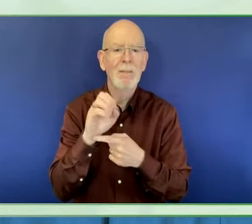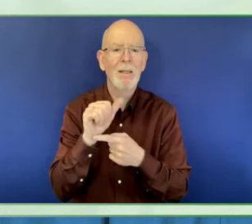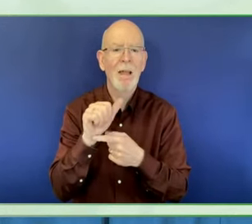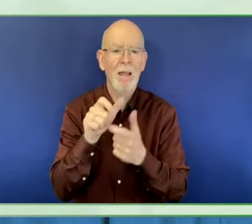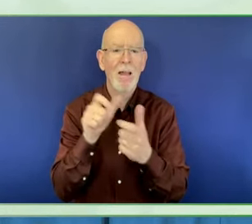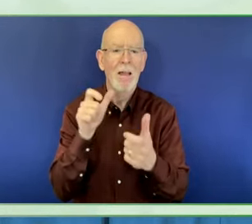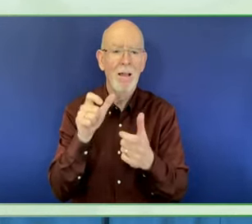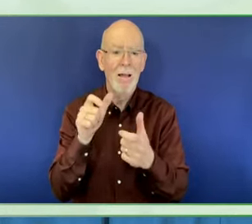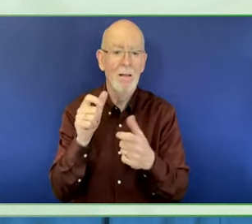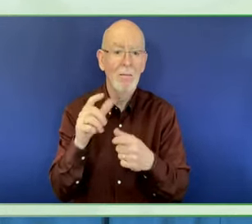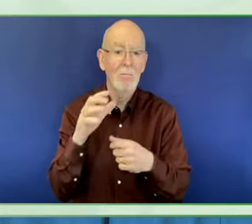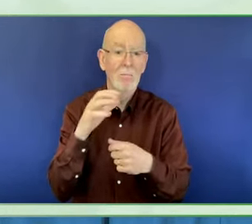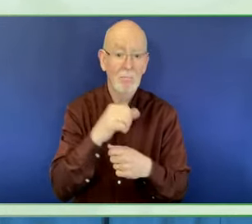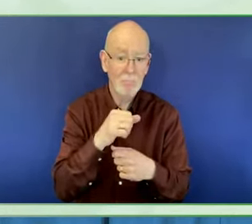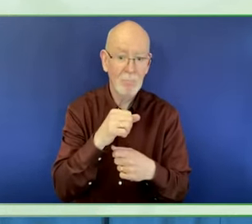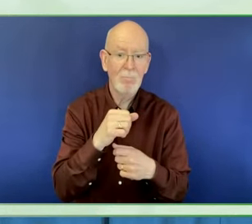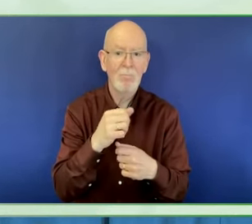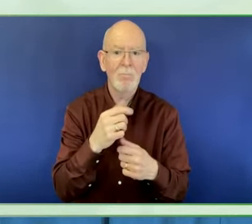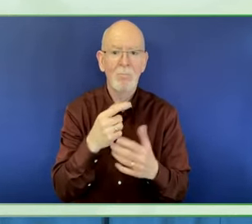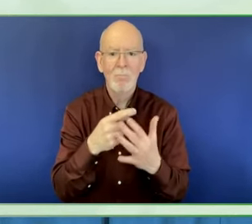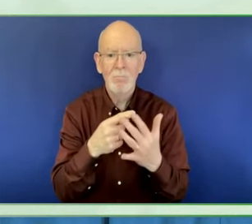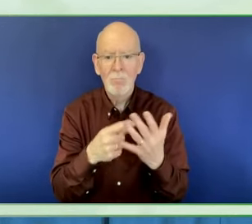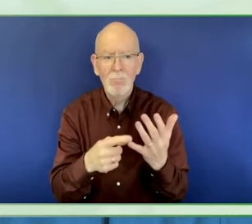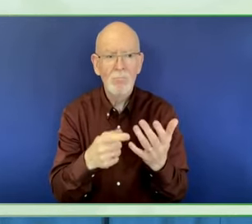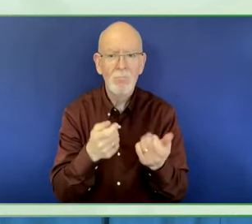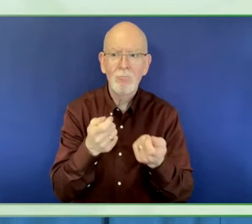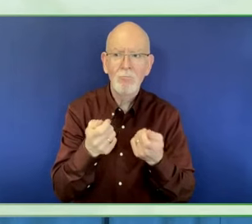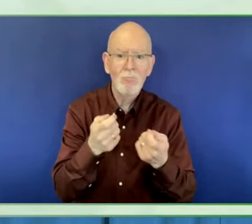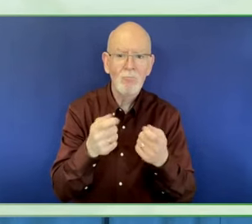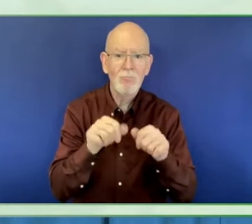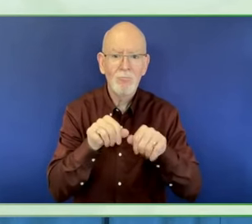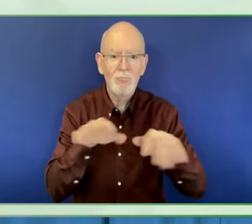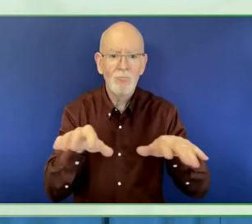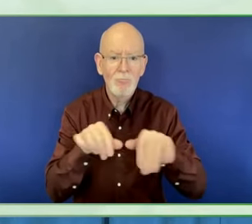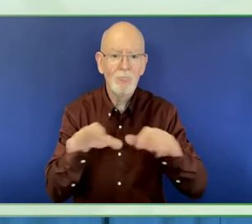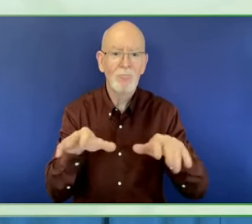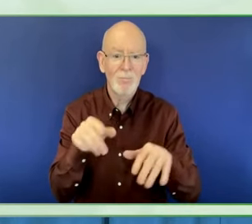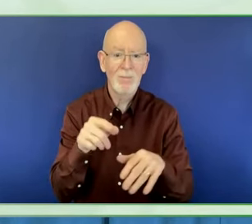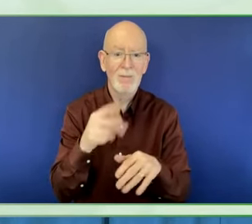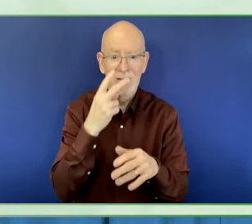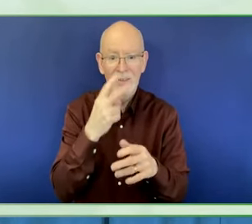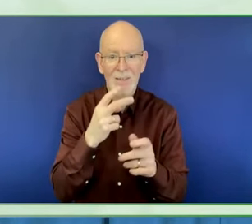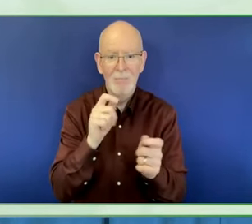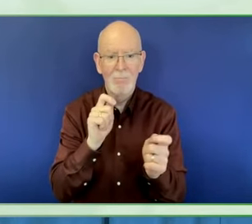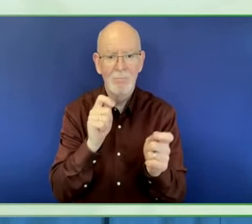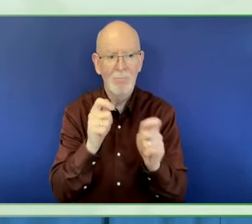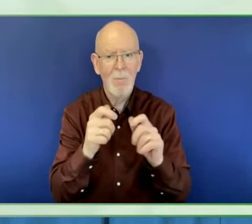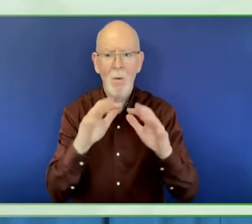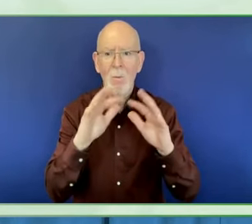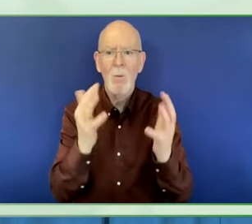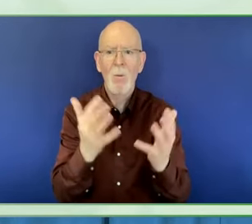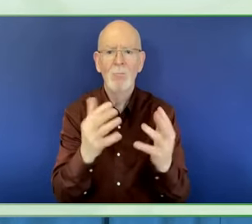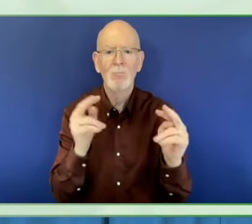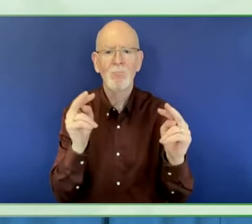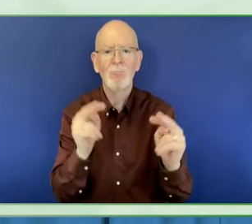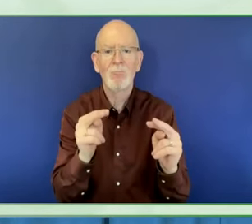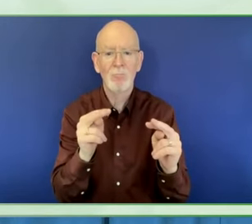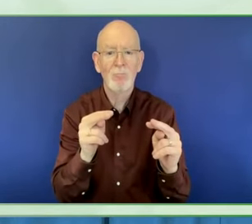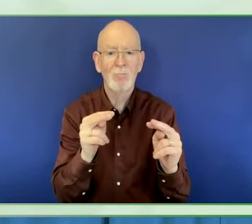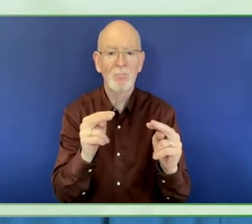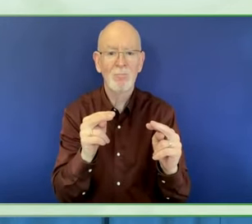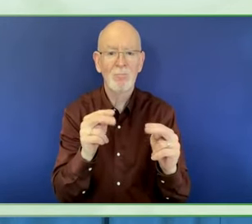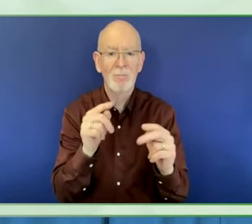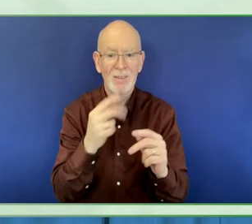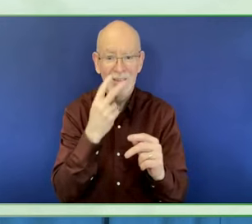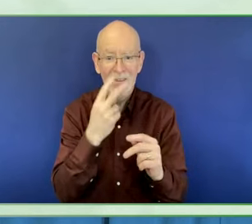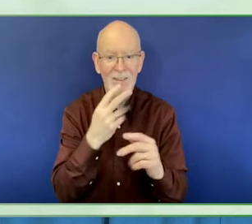know that we have a really long way to go to get us out of something I like to call the VVI box. And I know we're talking about sex, but no,